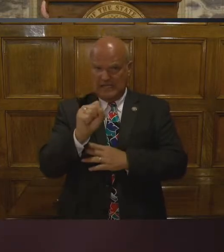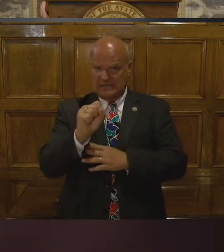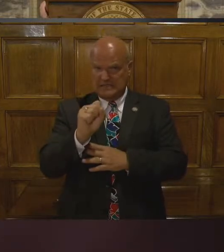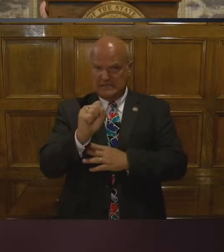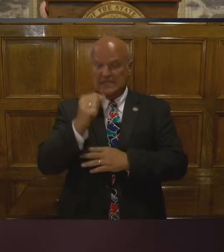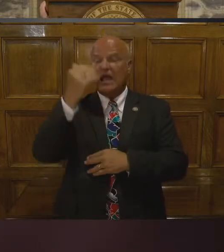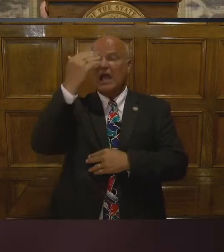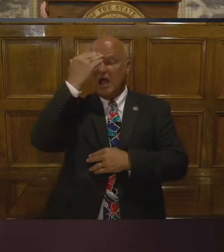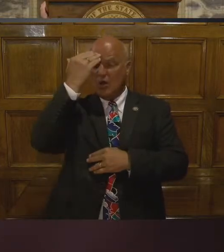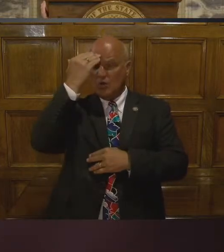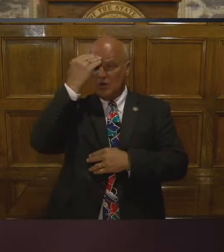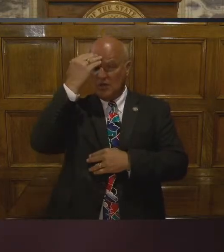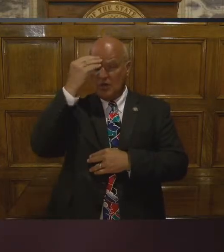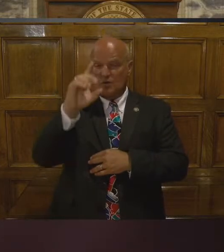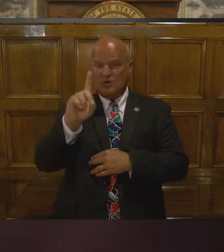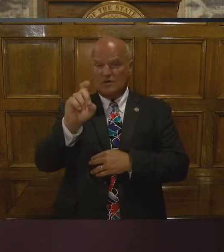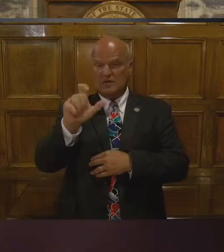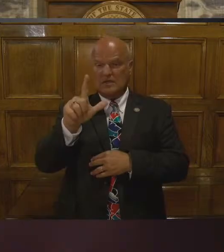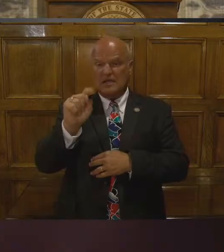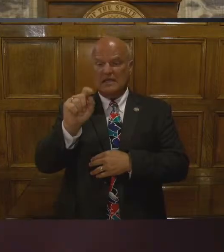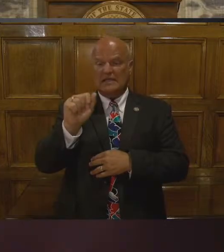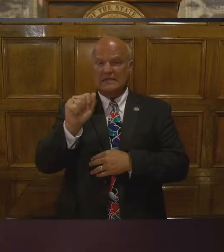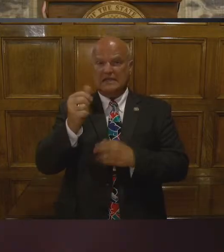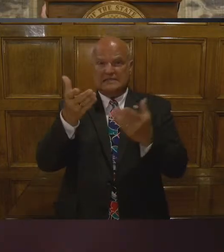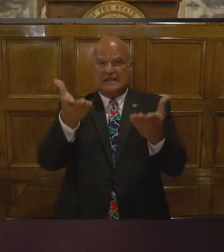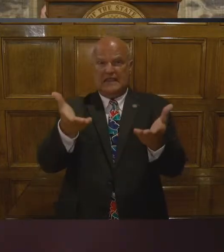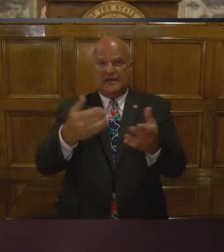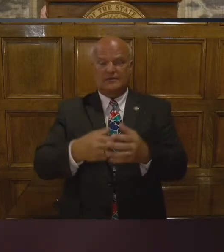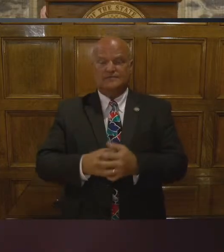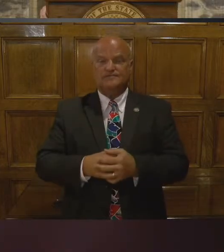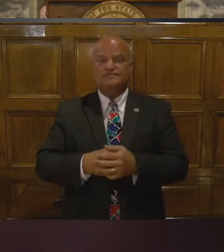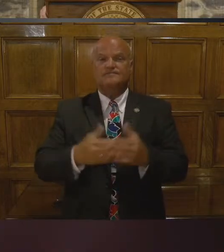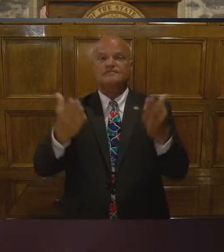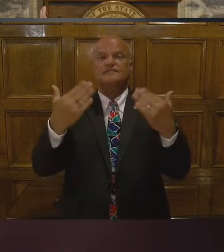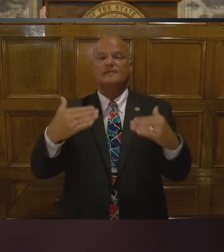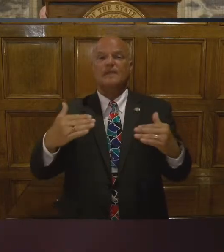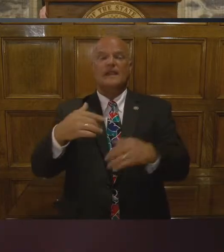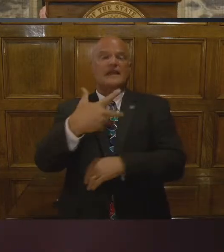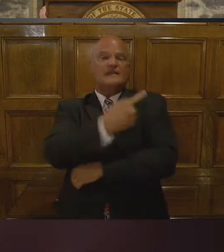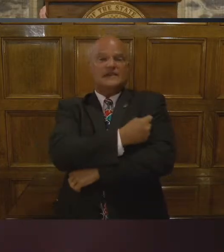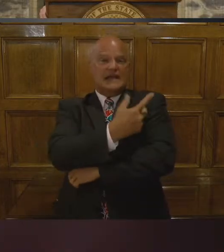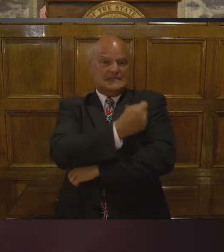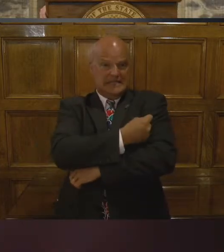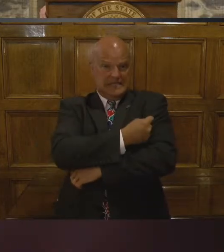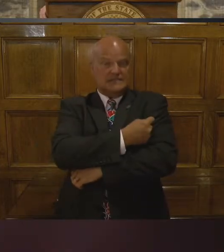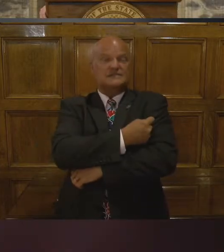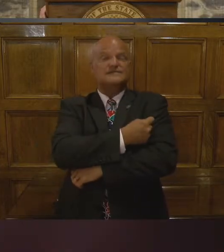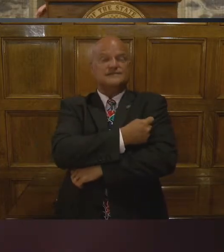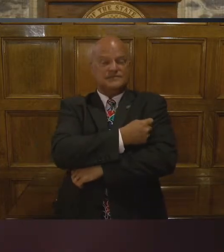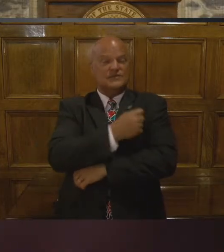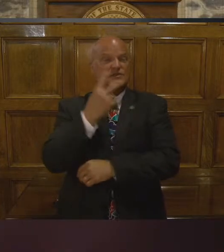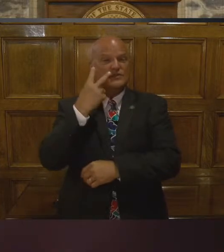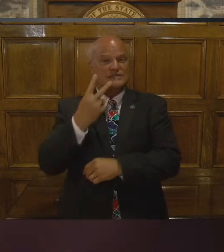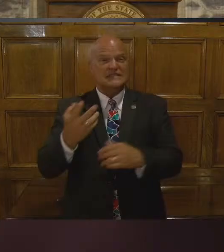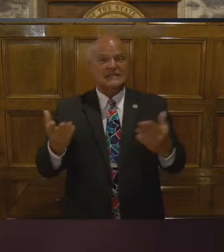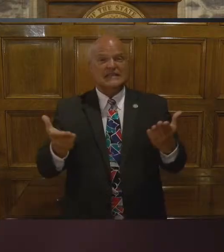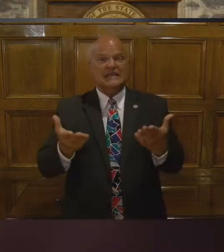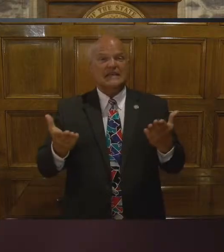and we know the Delta variant is present. And then we go to our vaccinations, though, and you can see